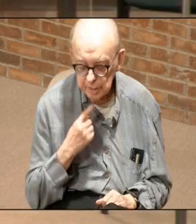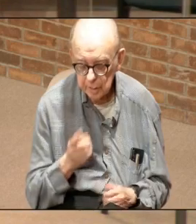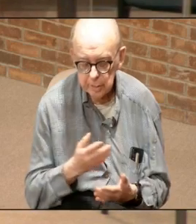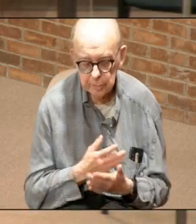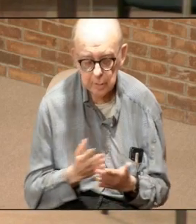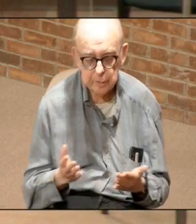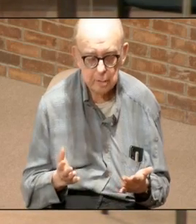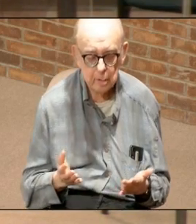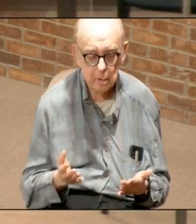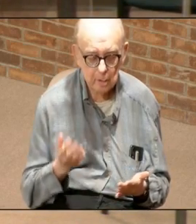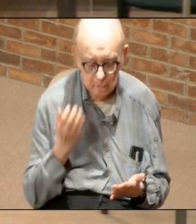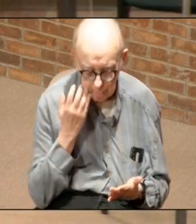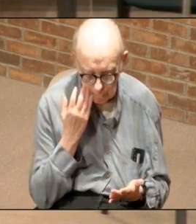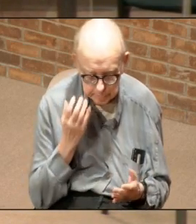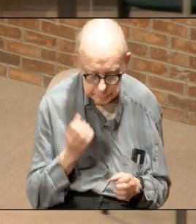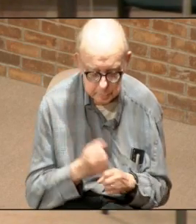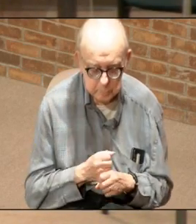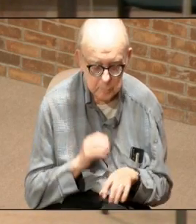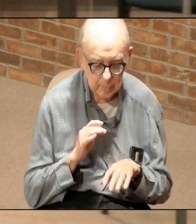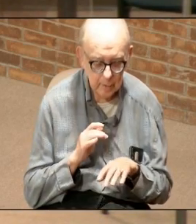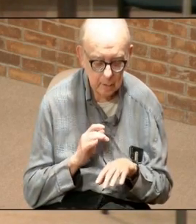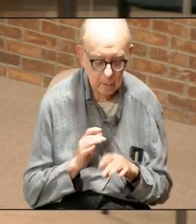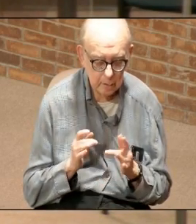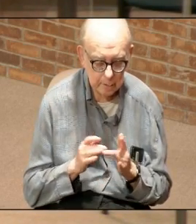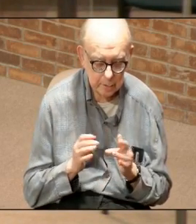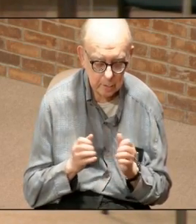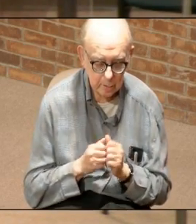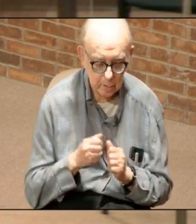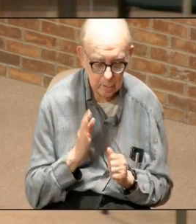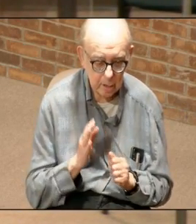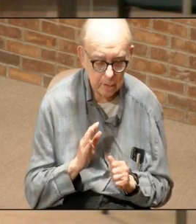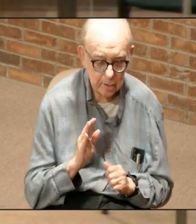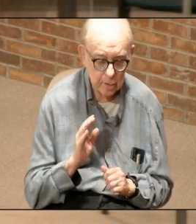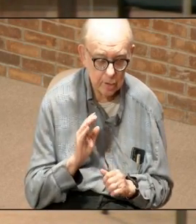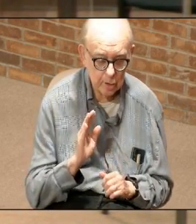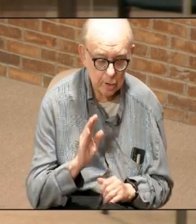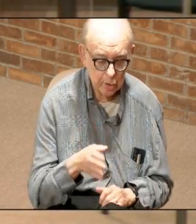to you. If you get in touch with God, you'll know it's Him.